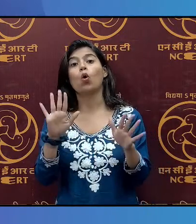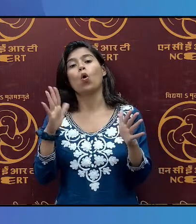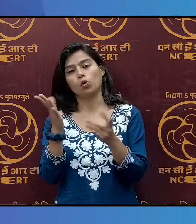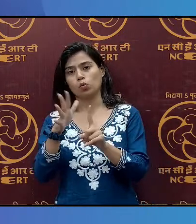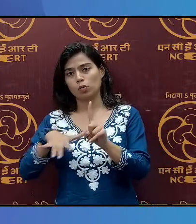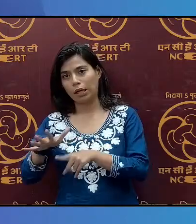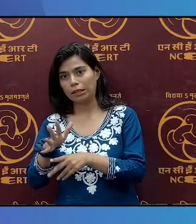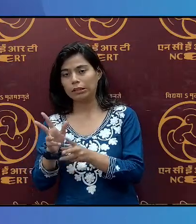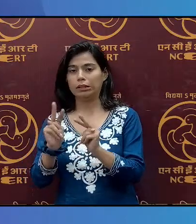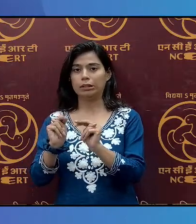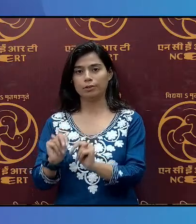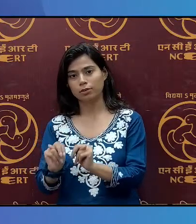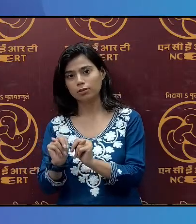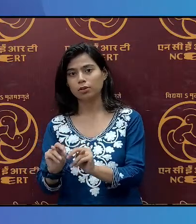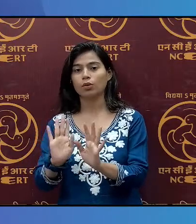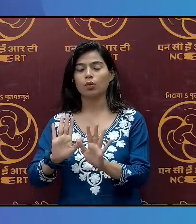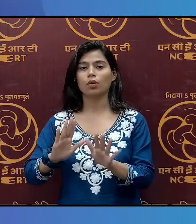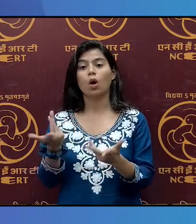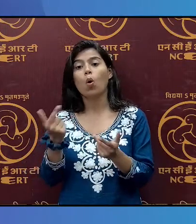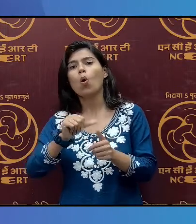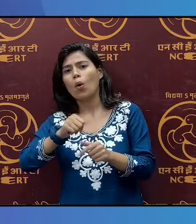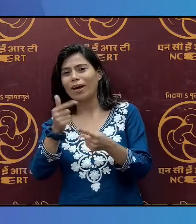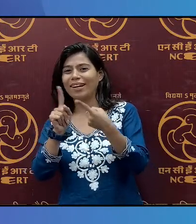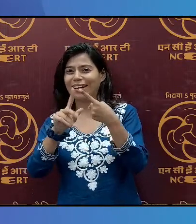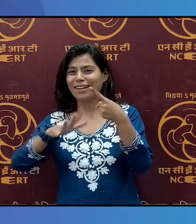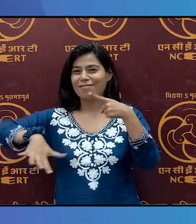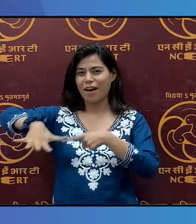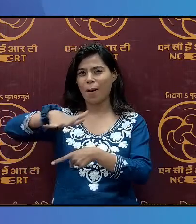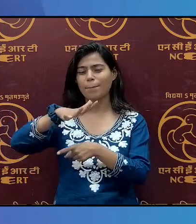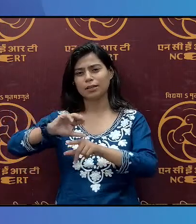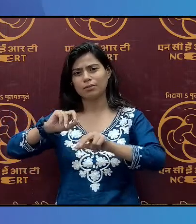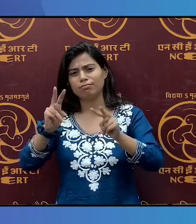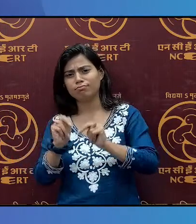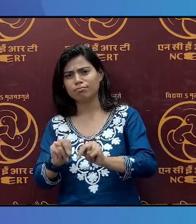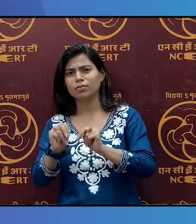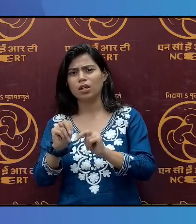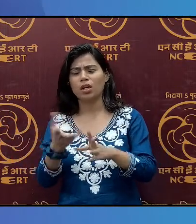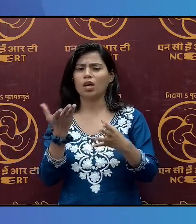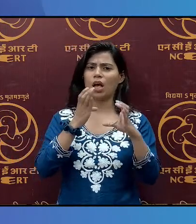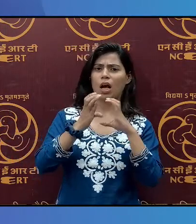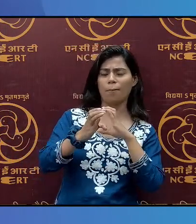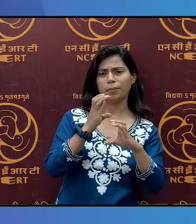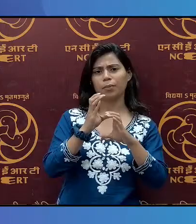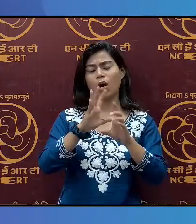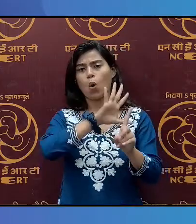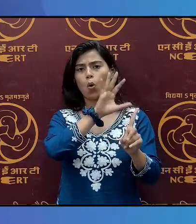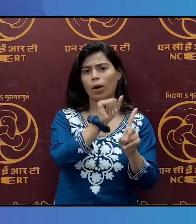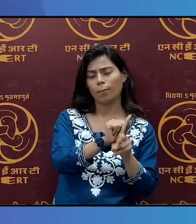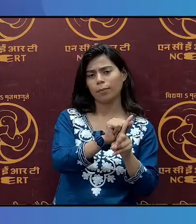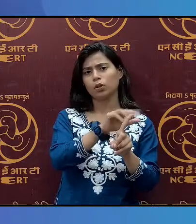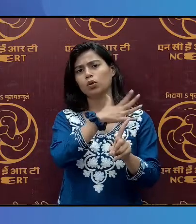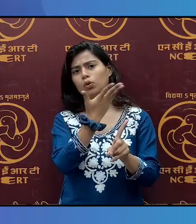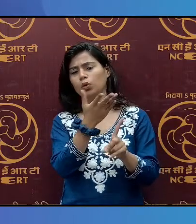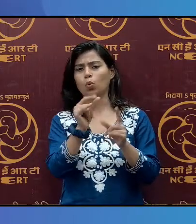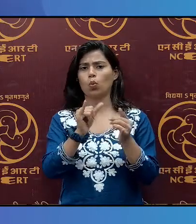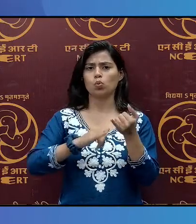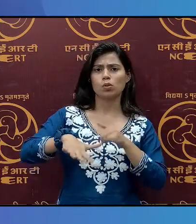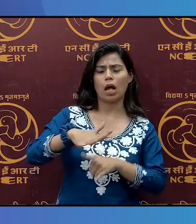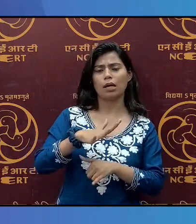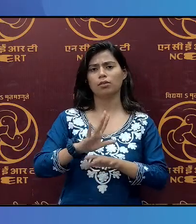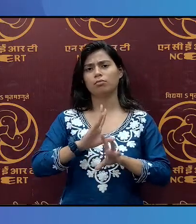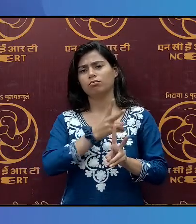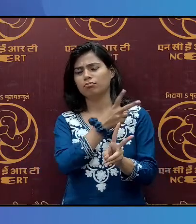need, or it can be your environmental need in which you are trying to live in this community and society. So all these contributes